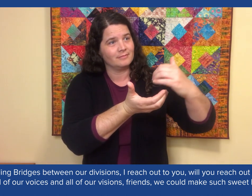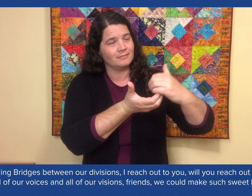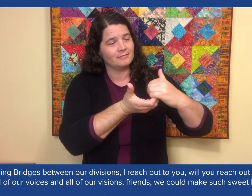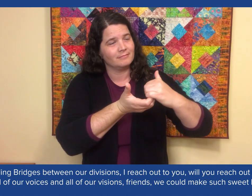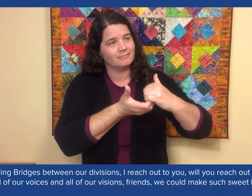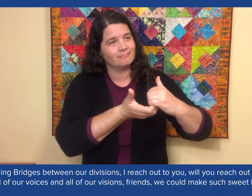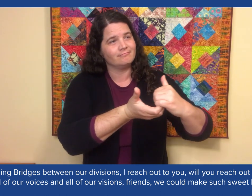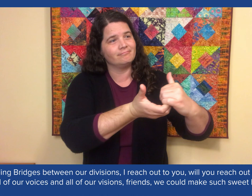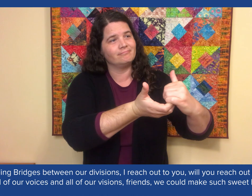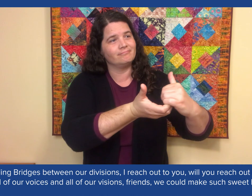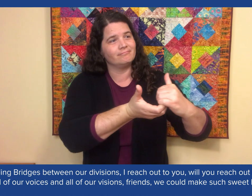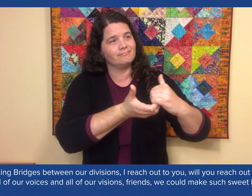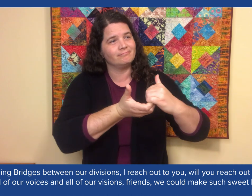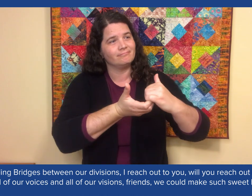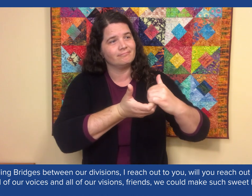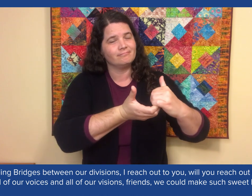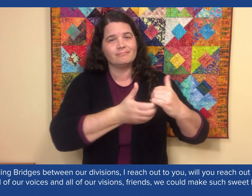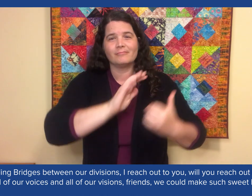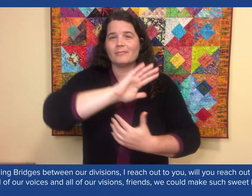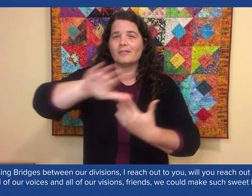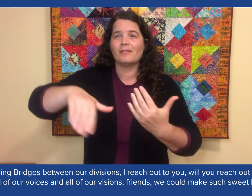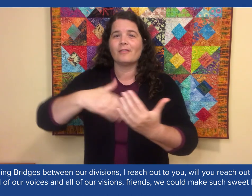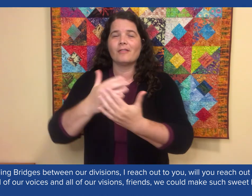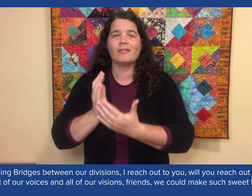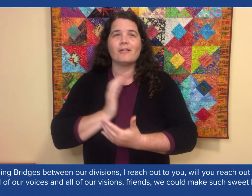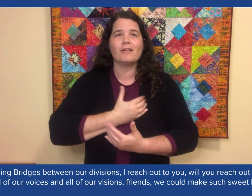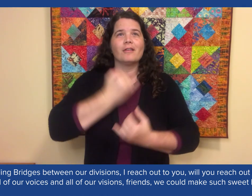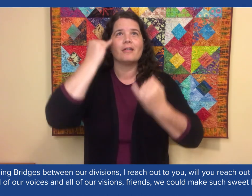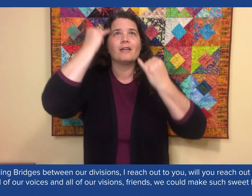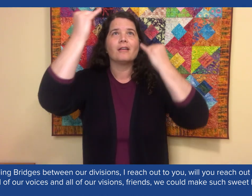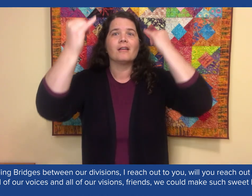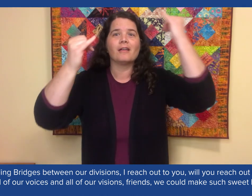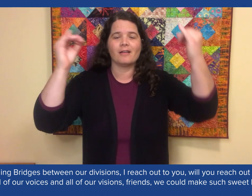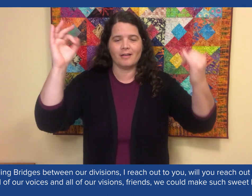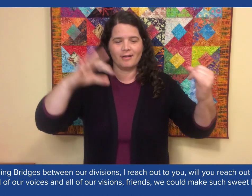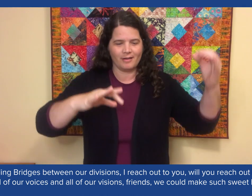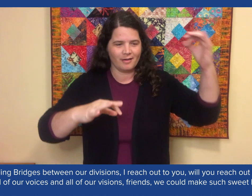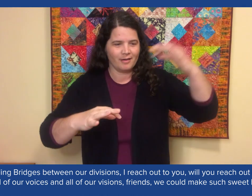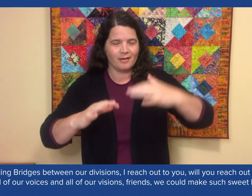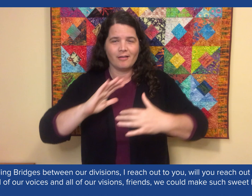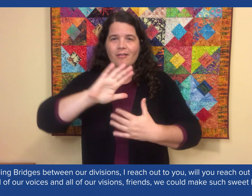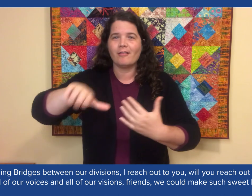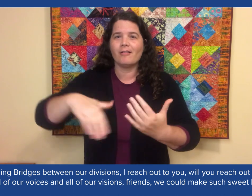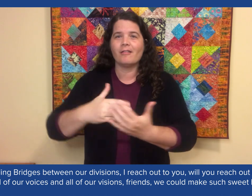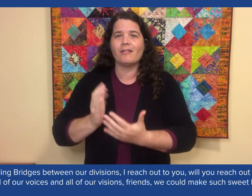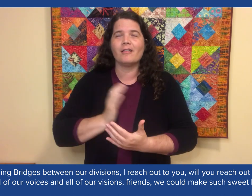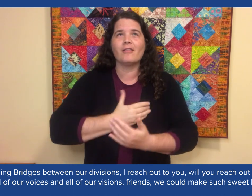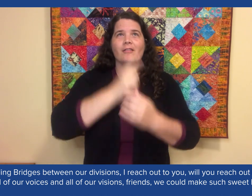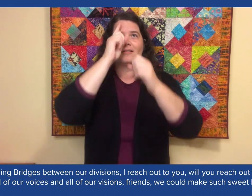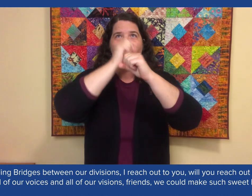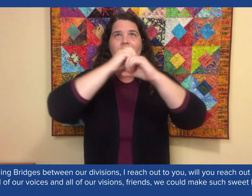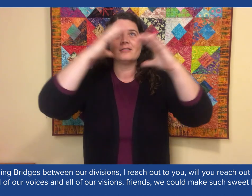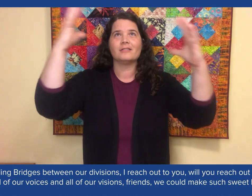you reach out to me? With all of our voices and all